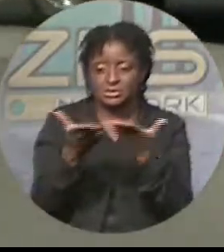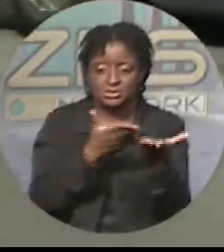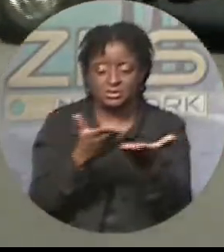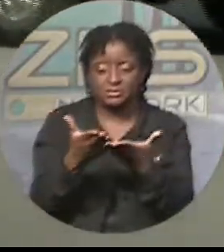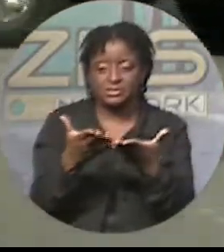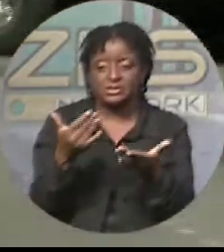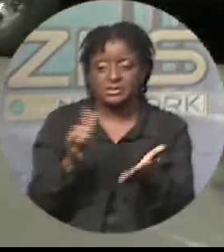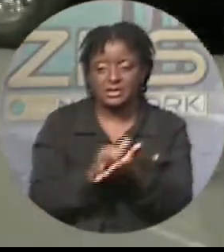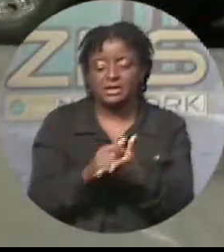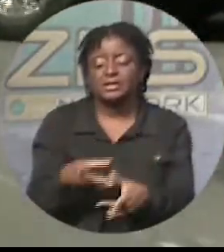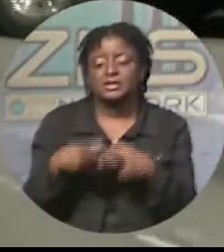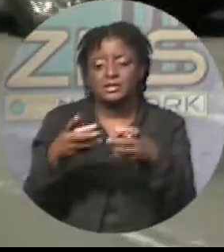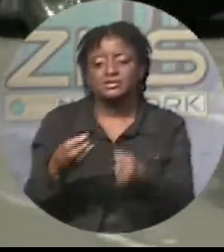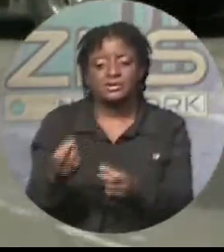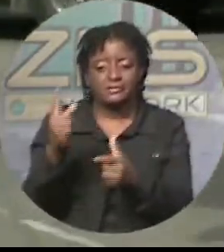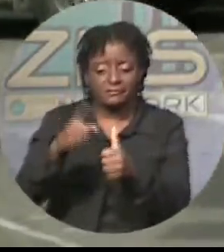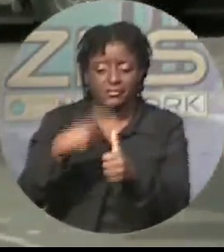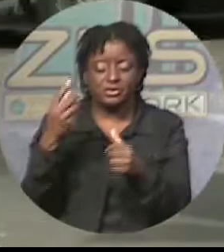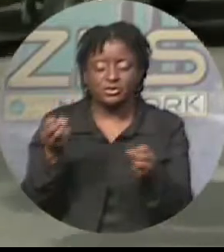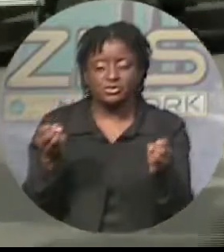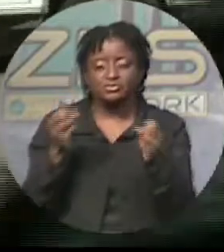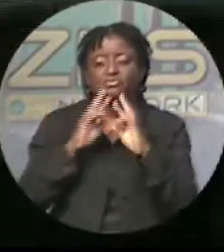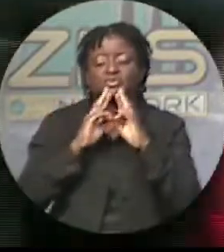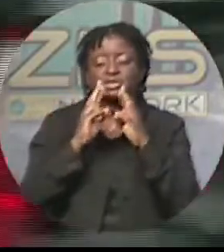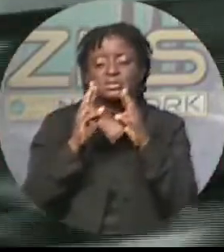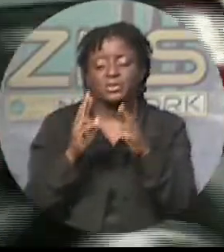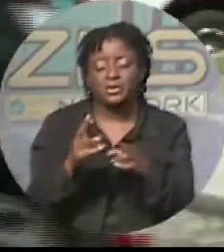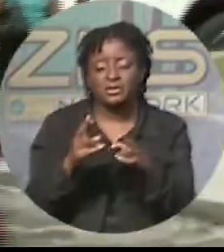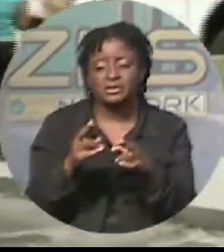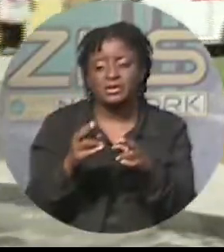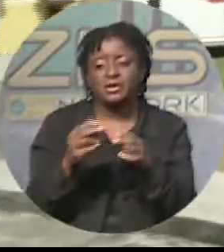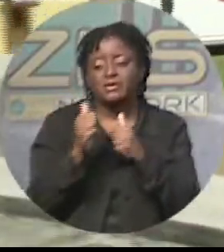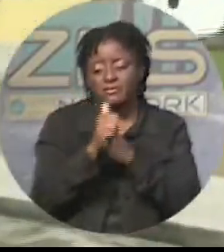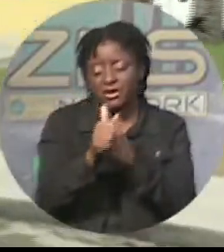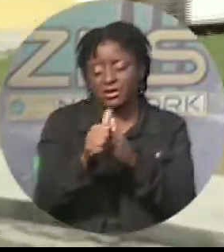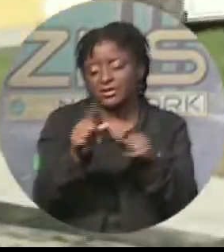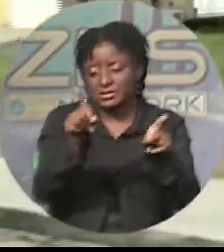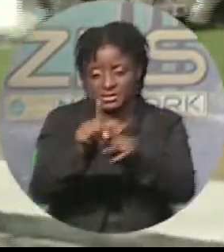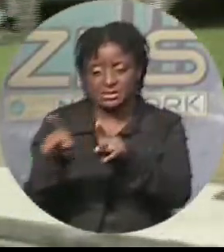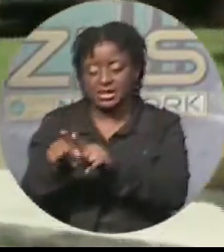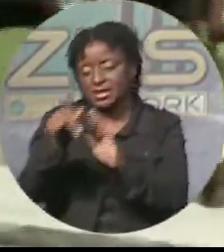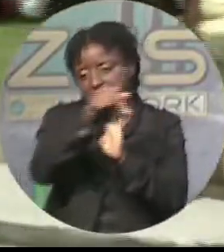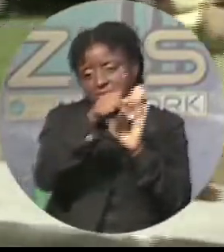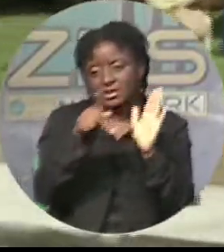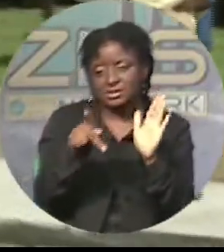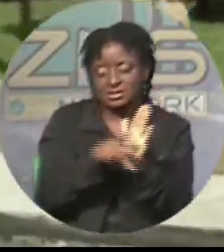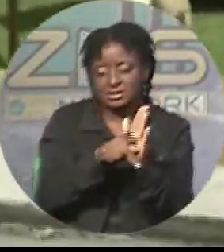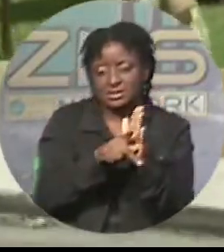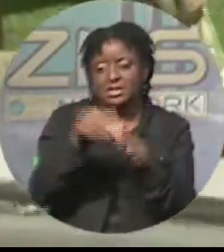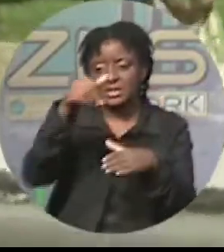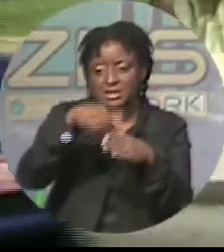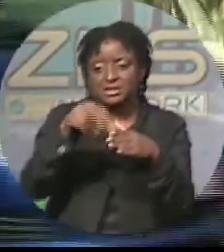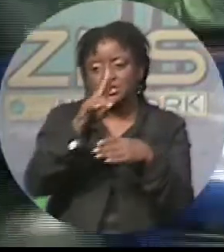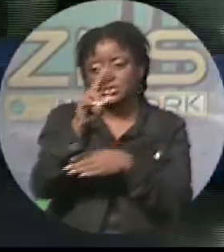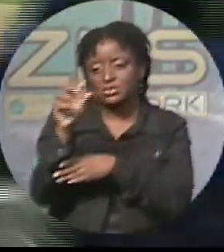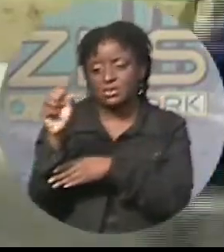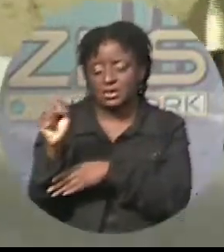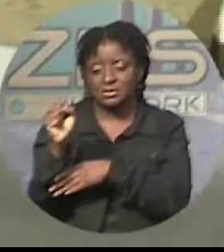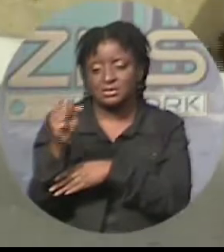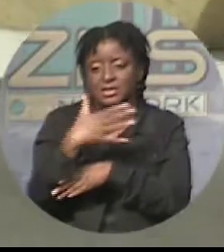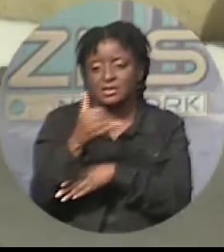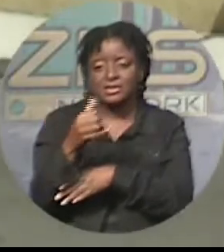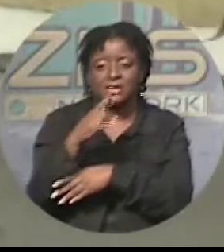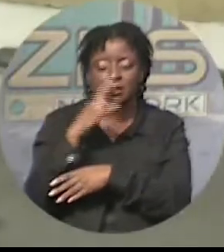first response, following protocols by their U.S. counterparts in the United States. From switchboard operators to those responding, Hanna says they